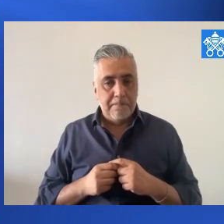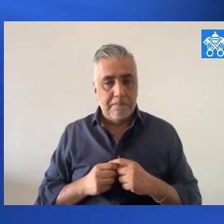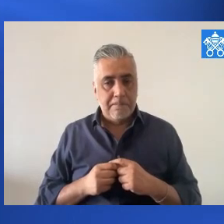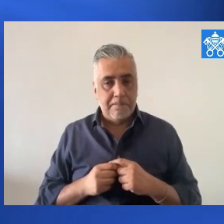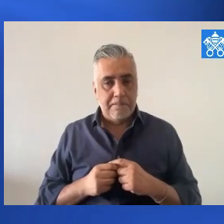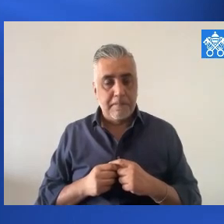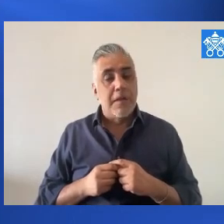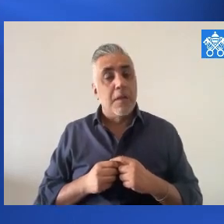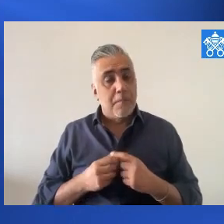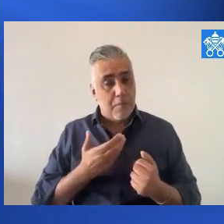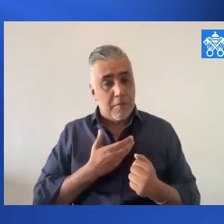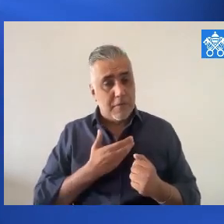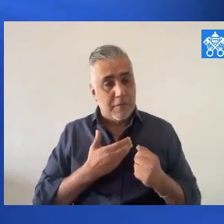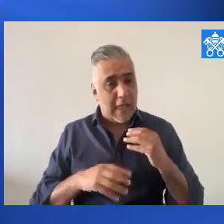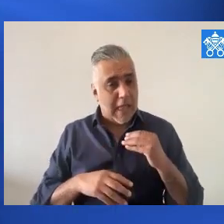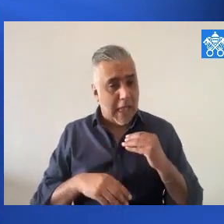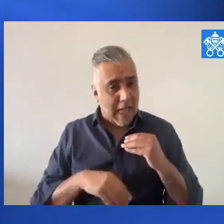Pope Francis adding